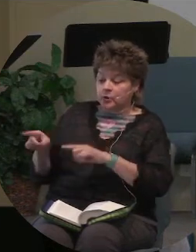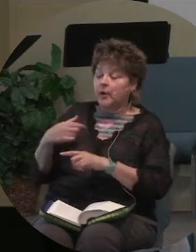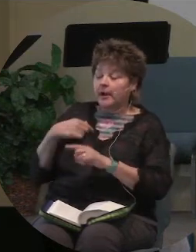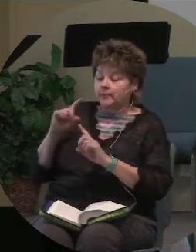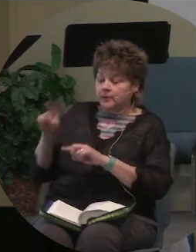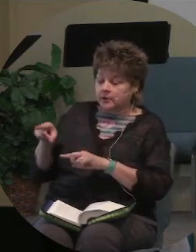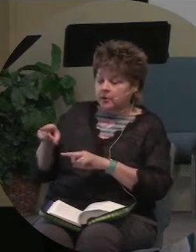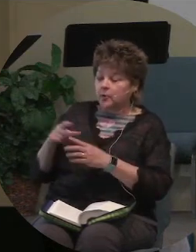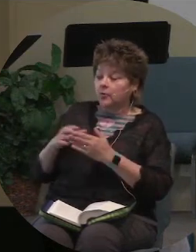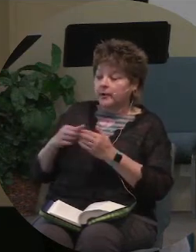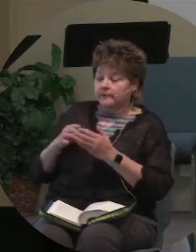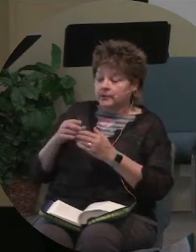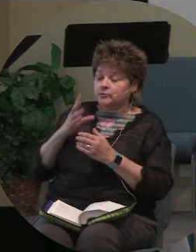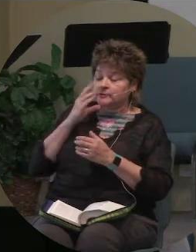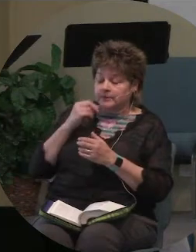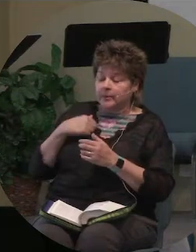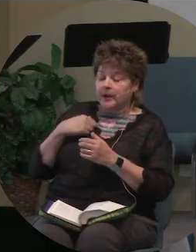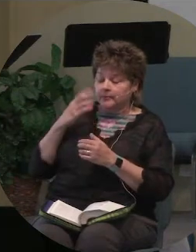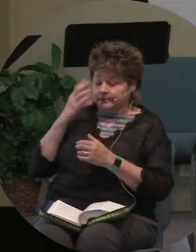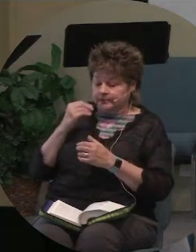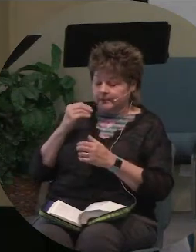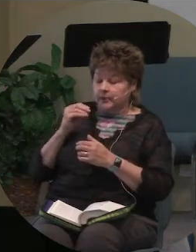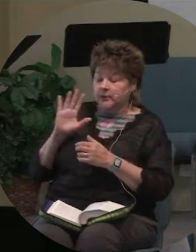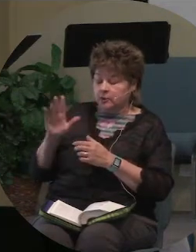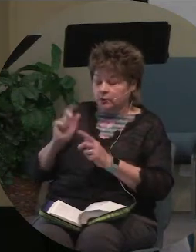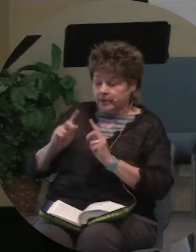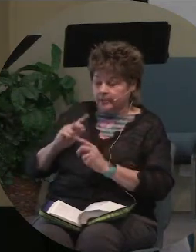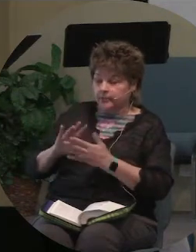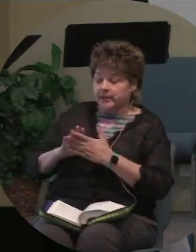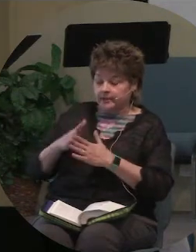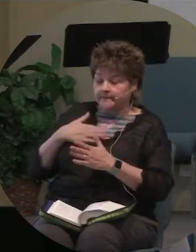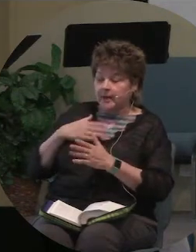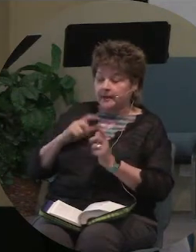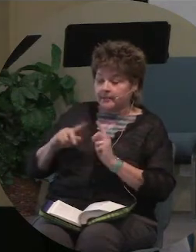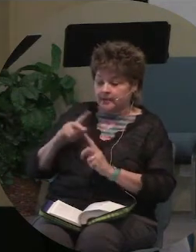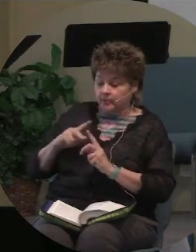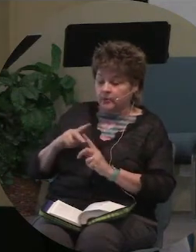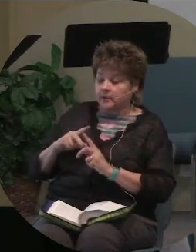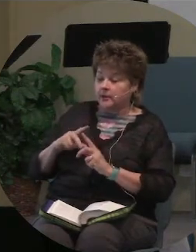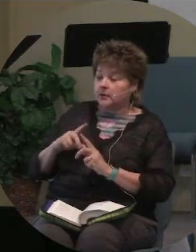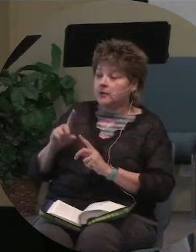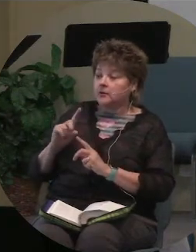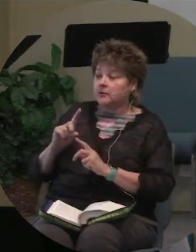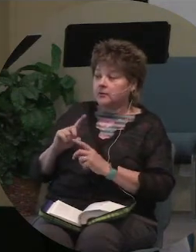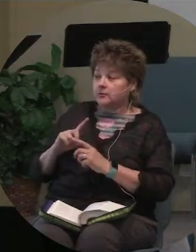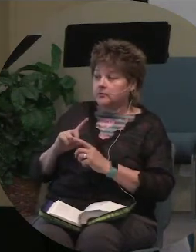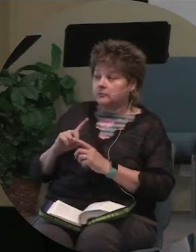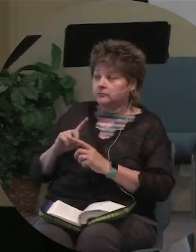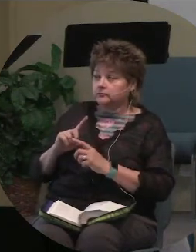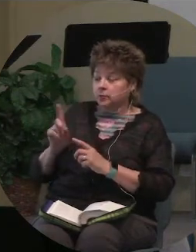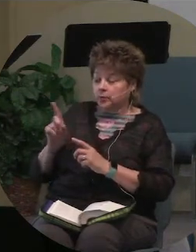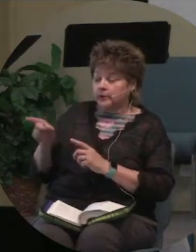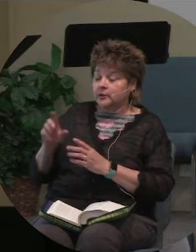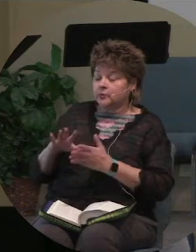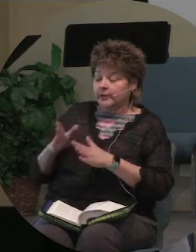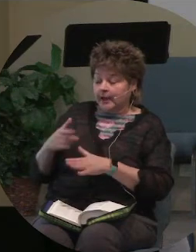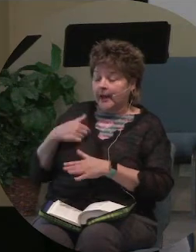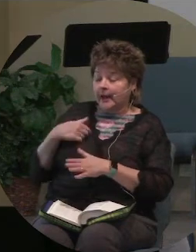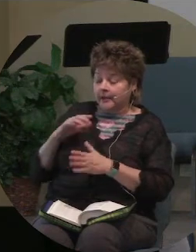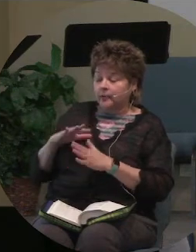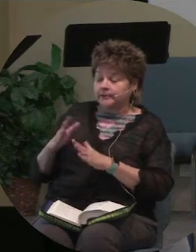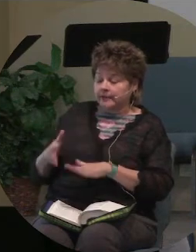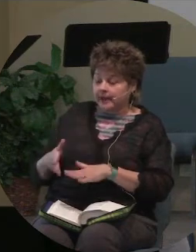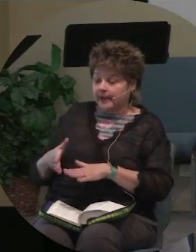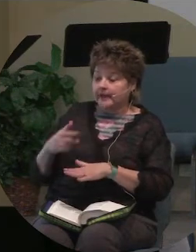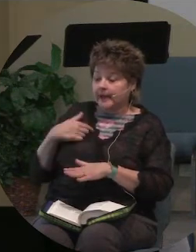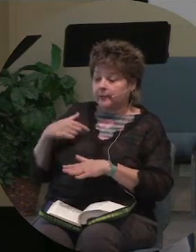people will be my people and your God my God. Where I die, where you die, I will die, and there I will be buried. May the Lord do